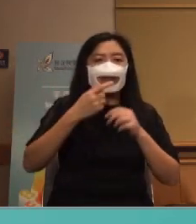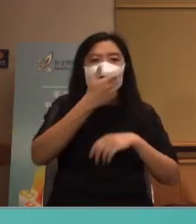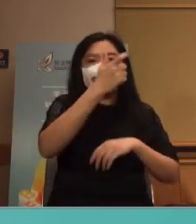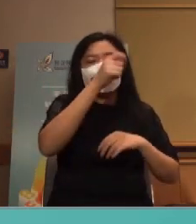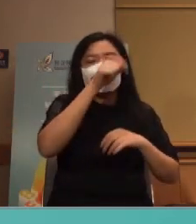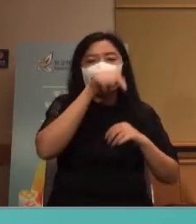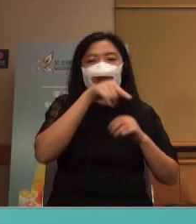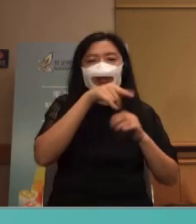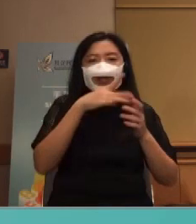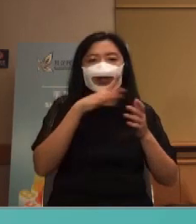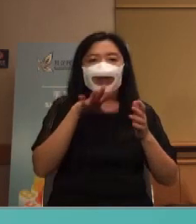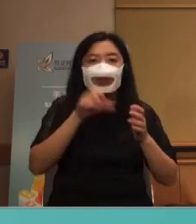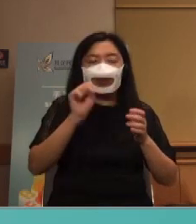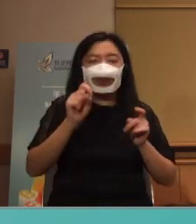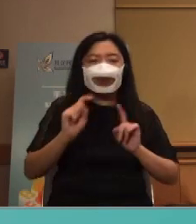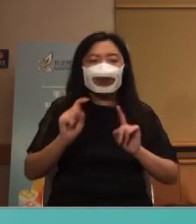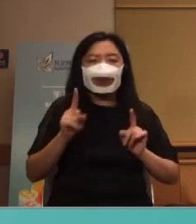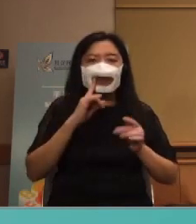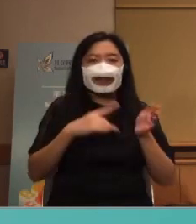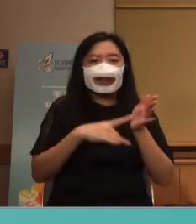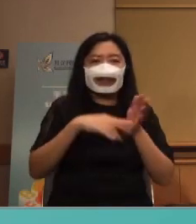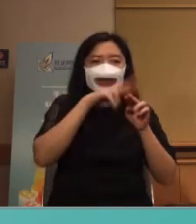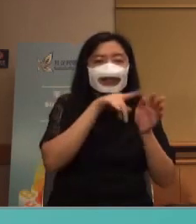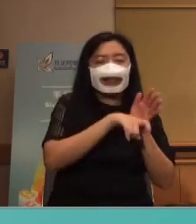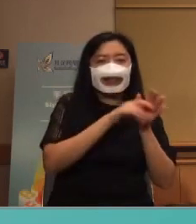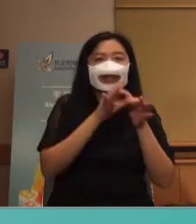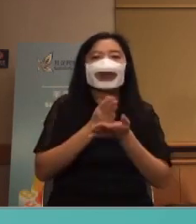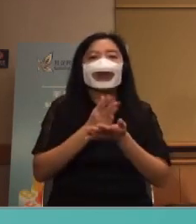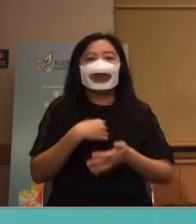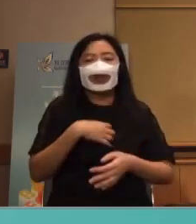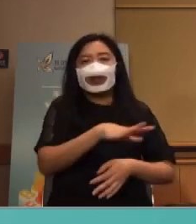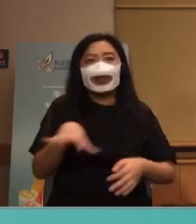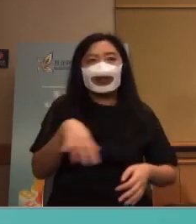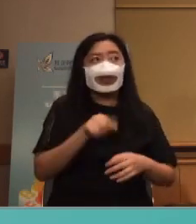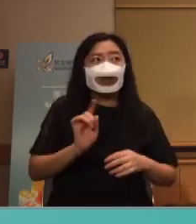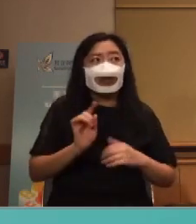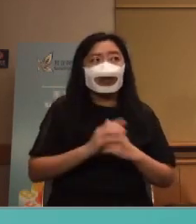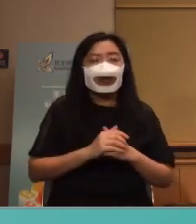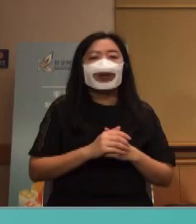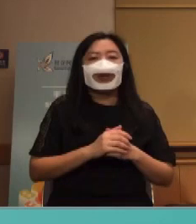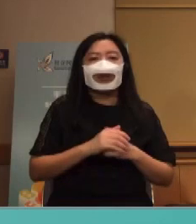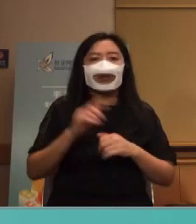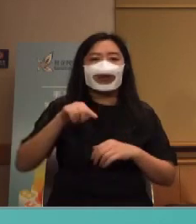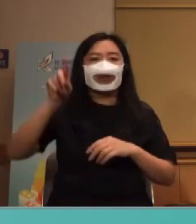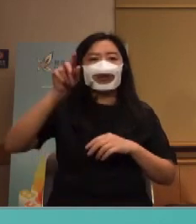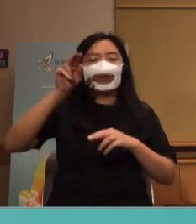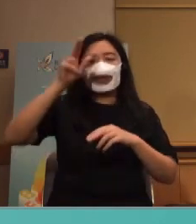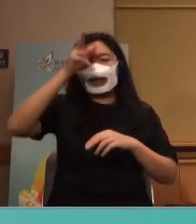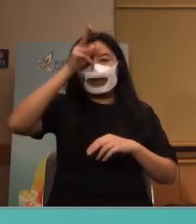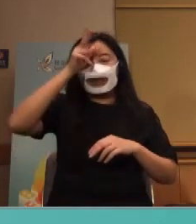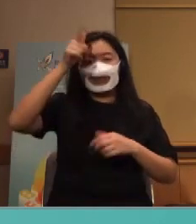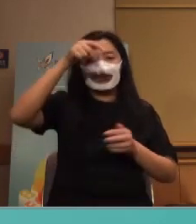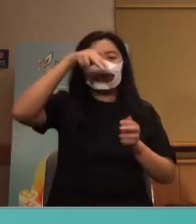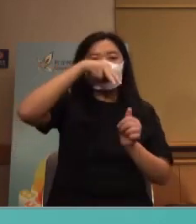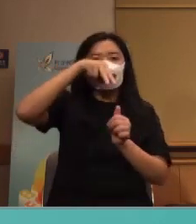because for me these are two centralized digital currency governed by the governments. What I'm talking about is